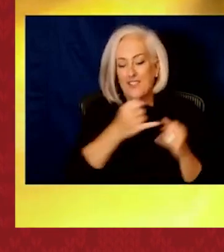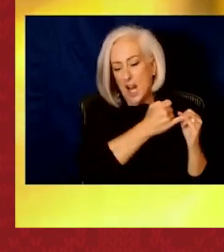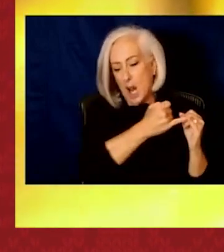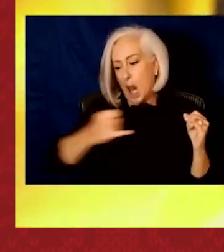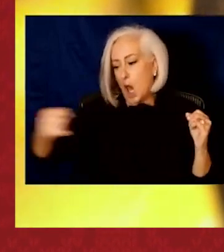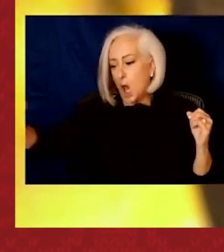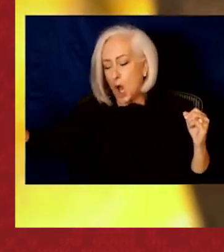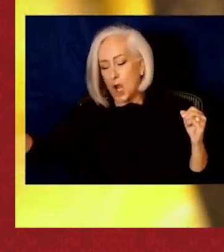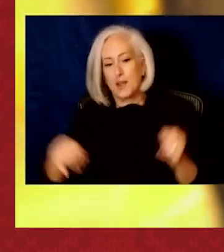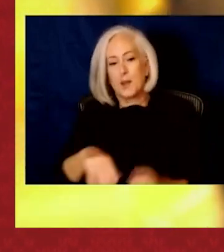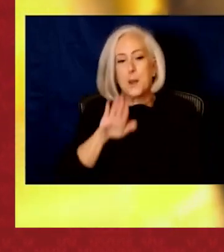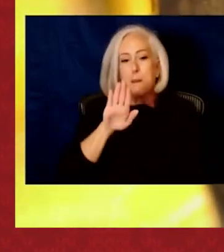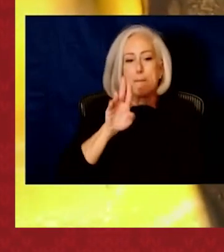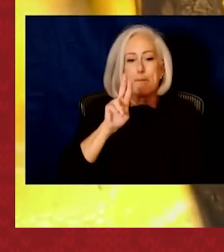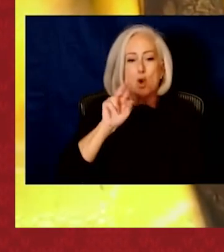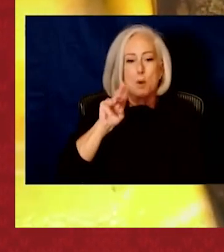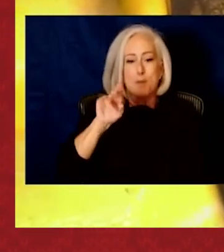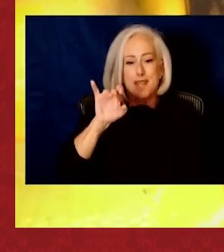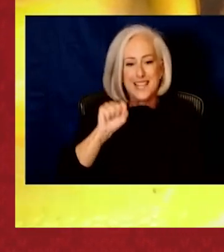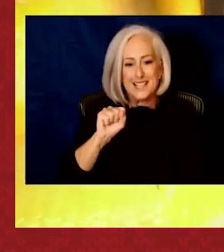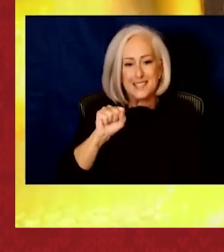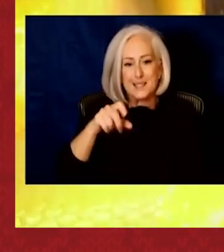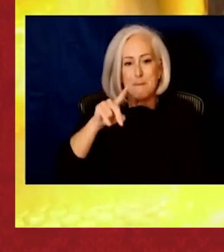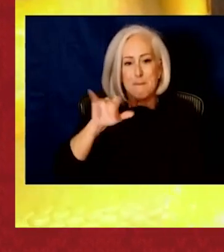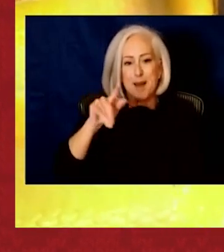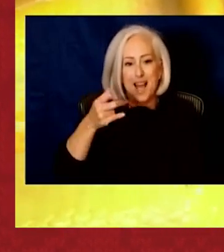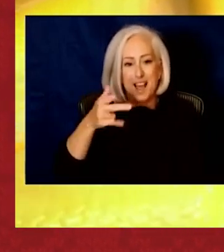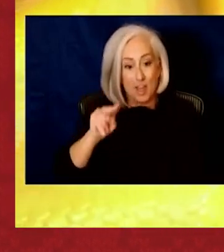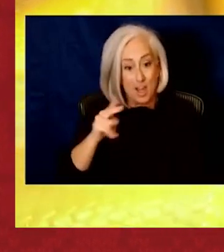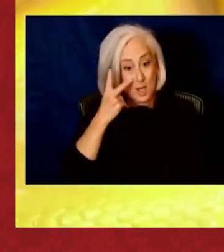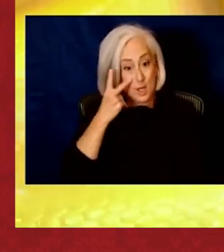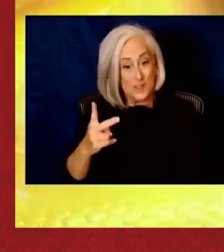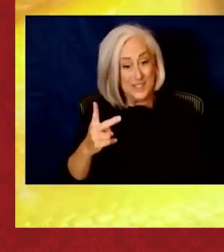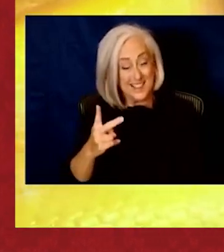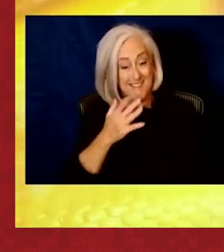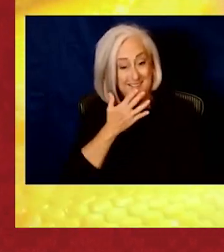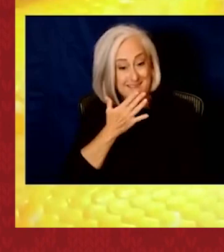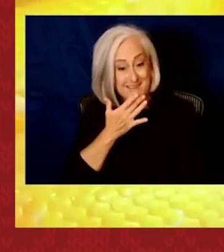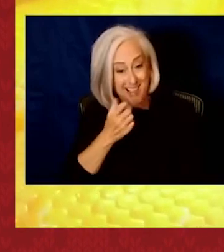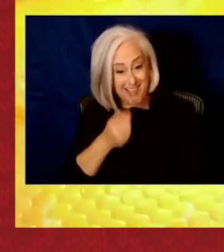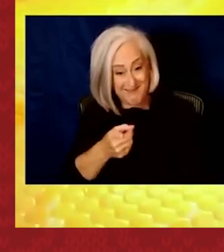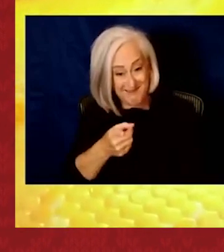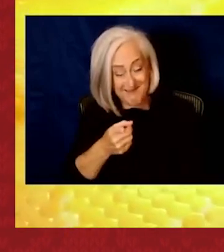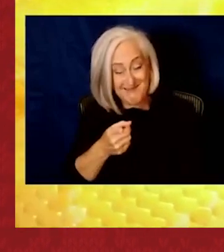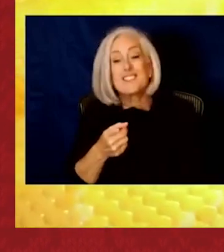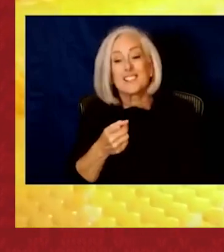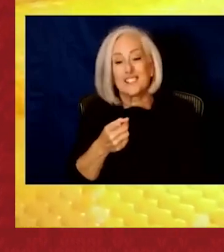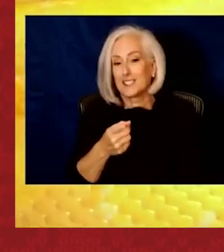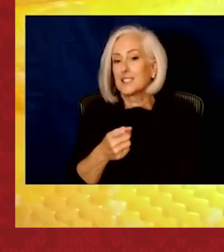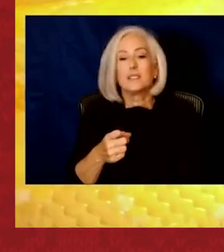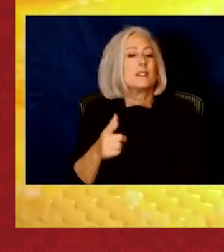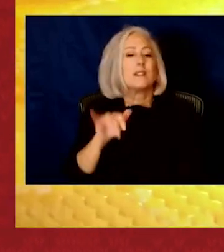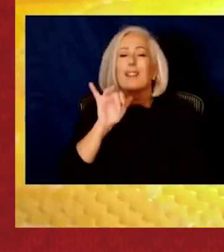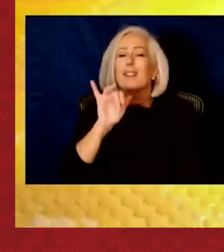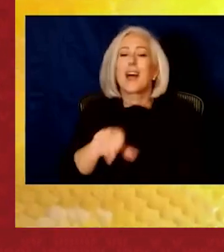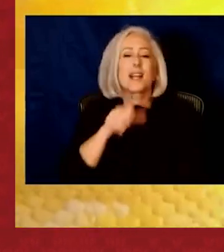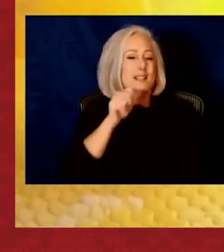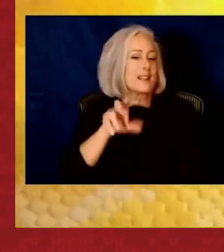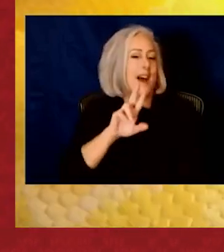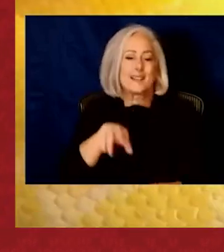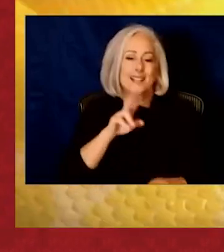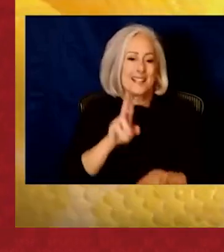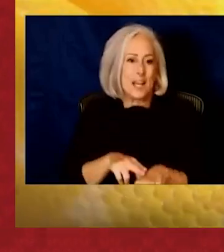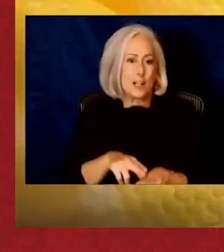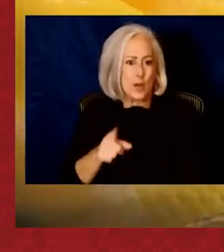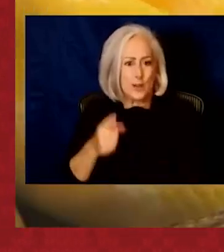python. And you can see the color on Louise. That's not natural. So for those of you who are thinking, what a